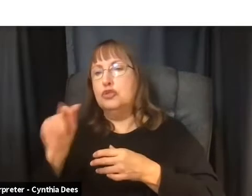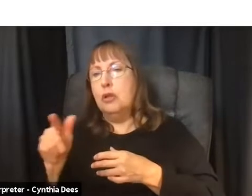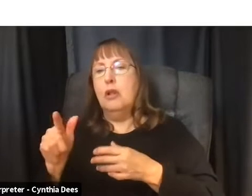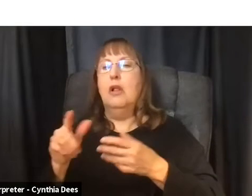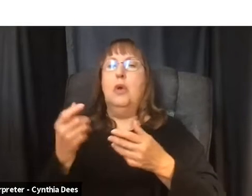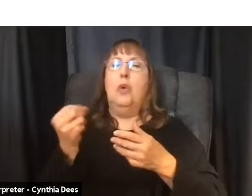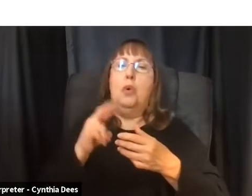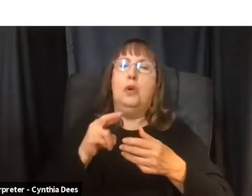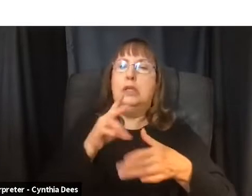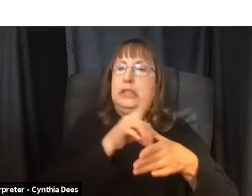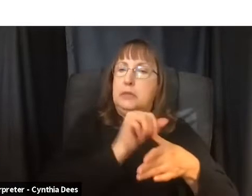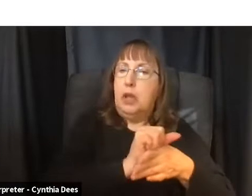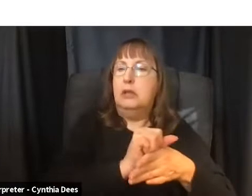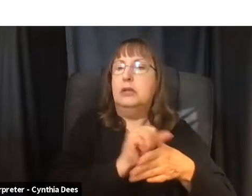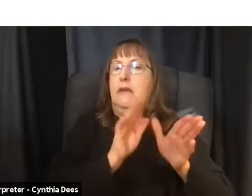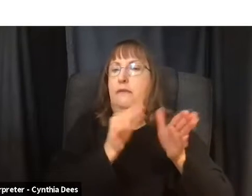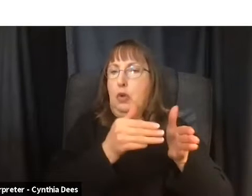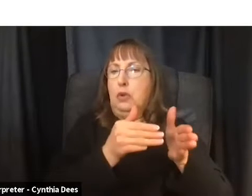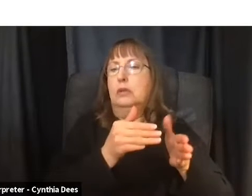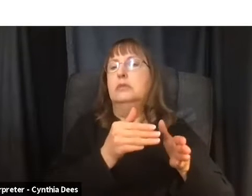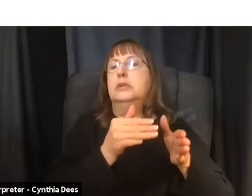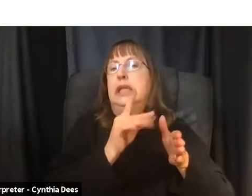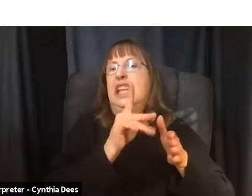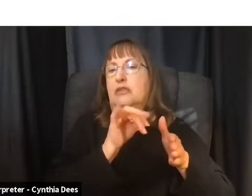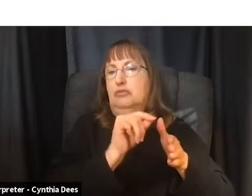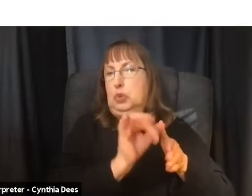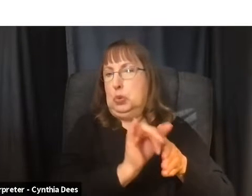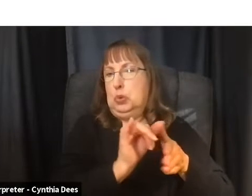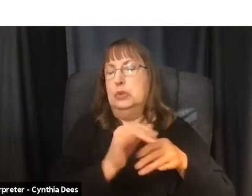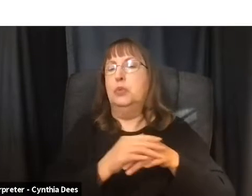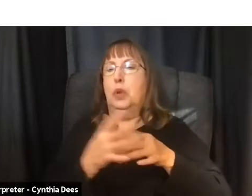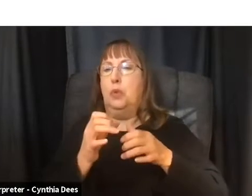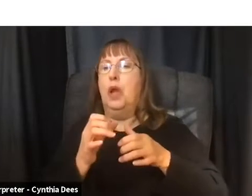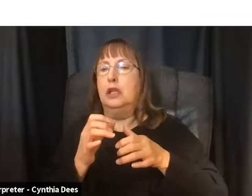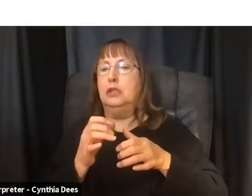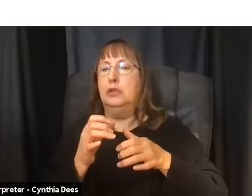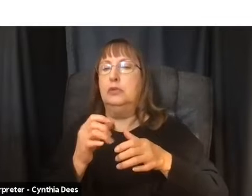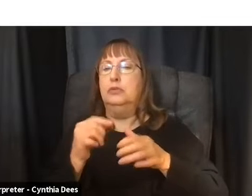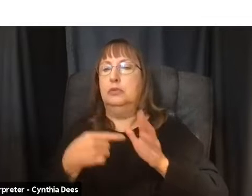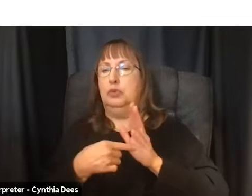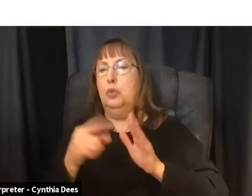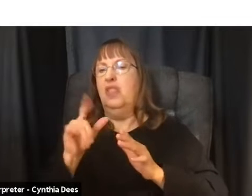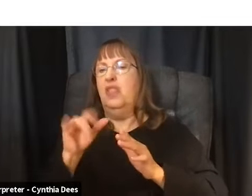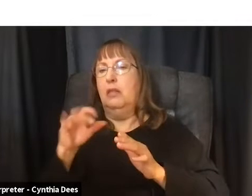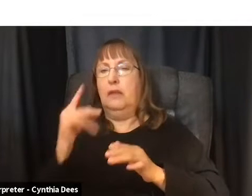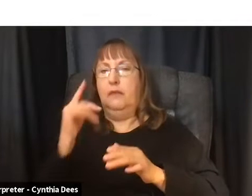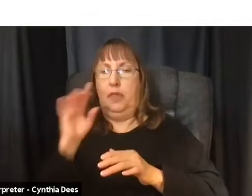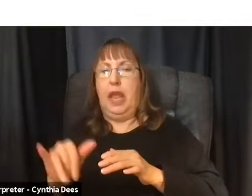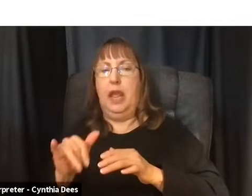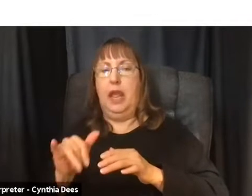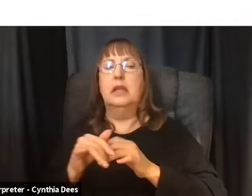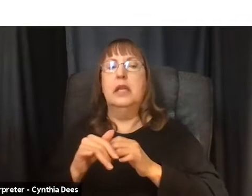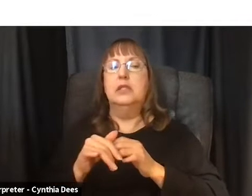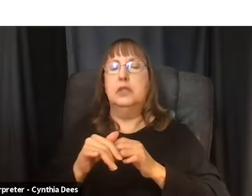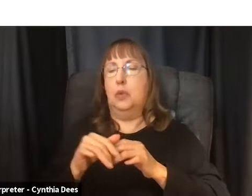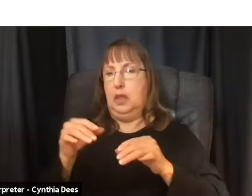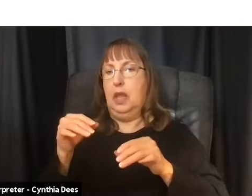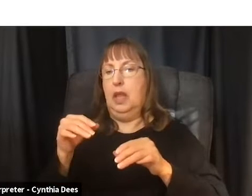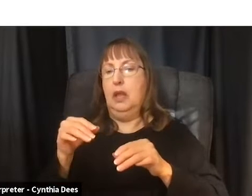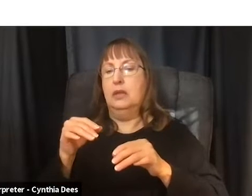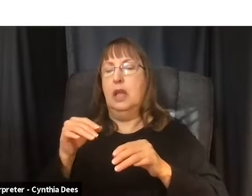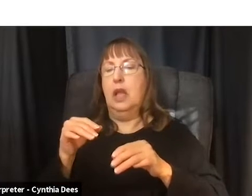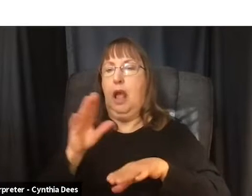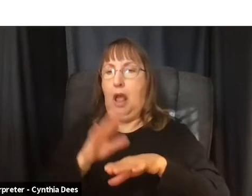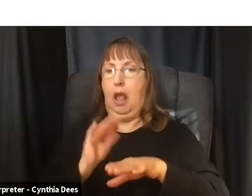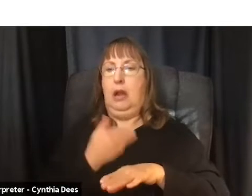disability focused toolkit. So we did want to share the link to that. So that's something that's in the web, on our